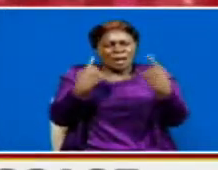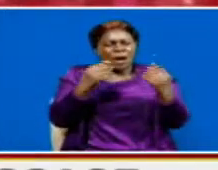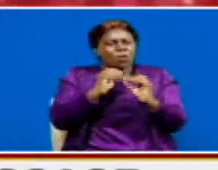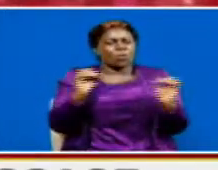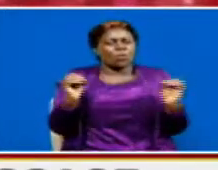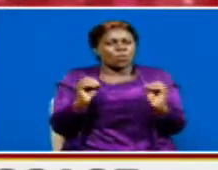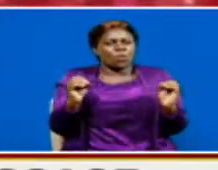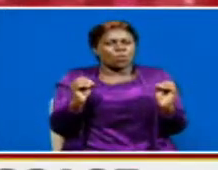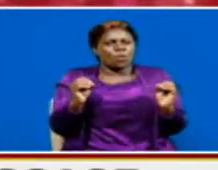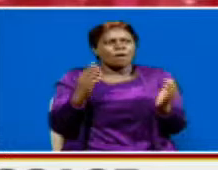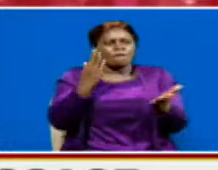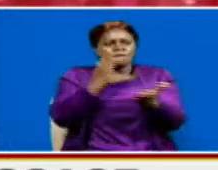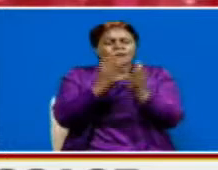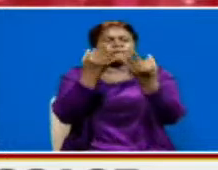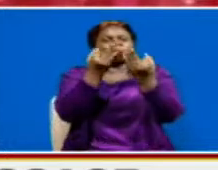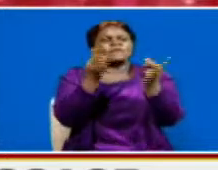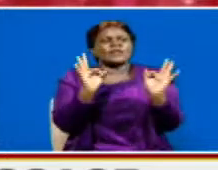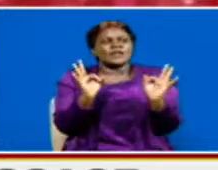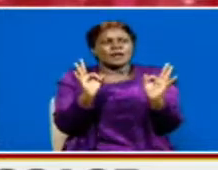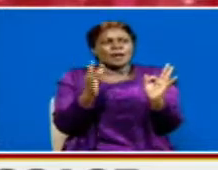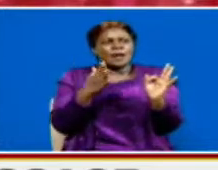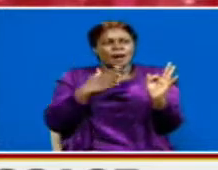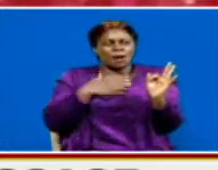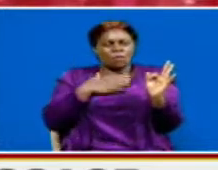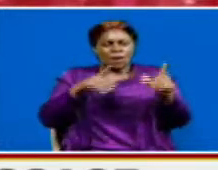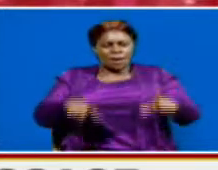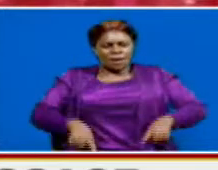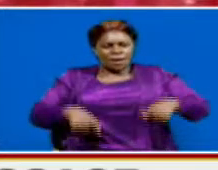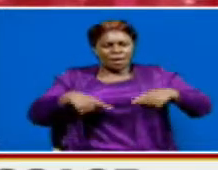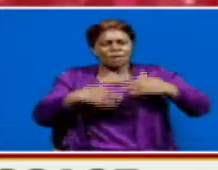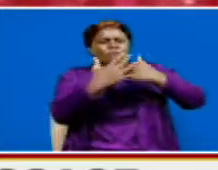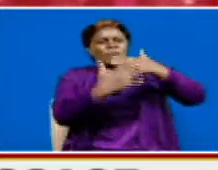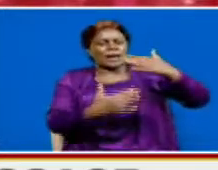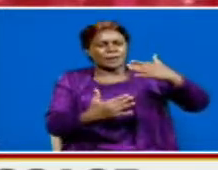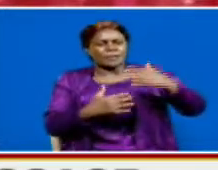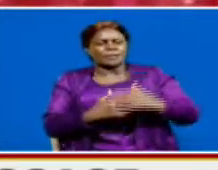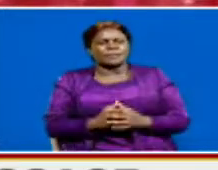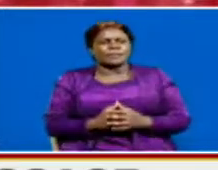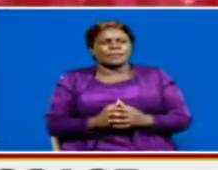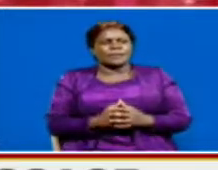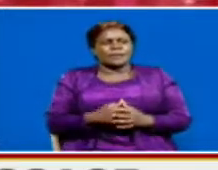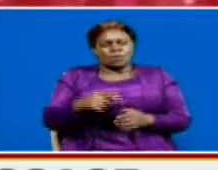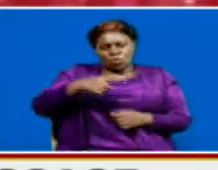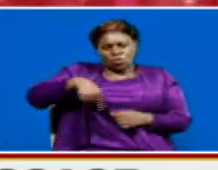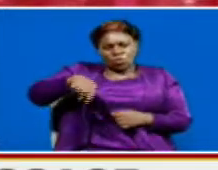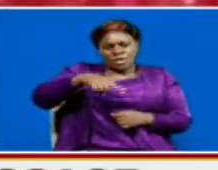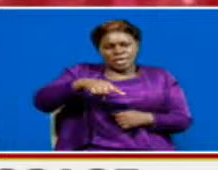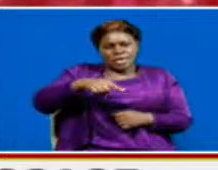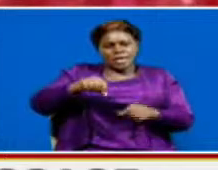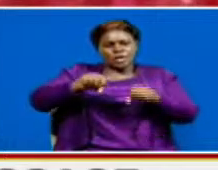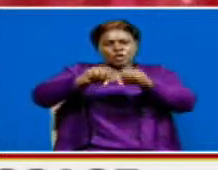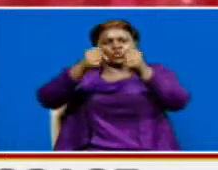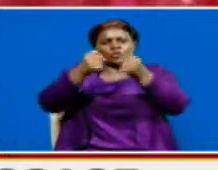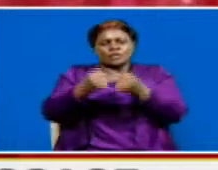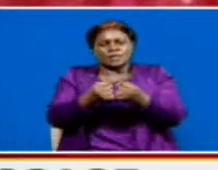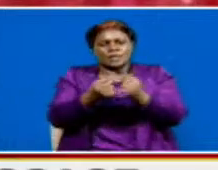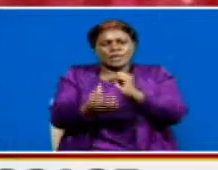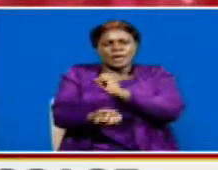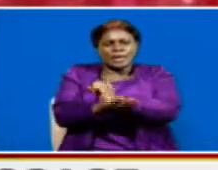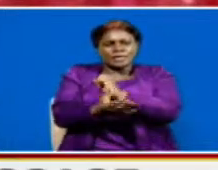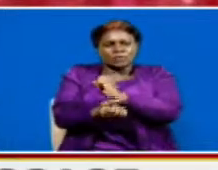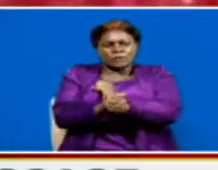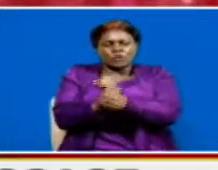fact. Freedom is our lifeblood and identity. We are a society defined